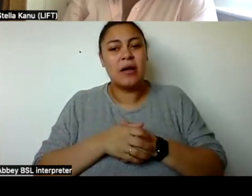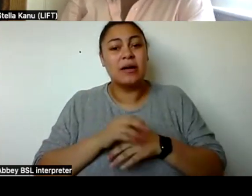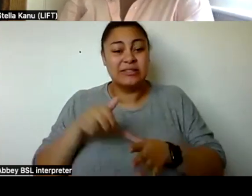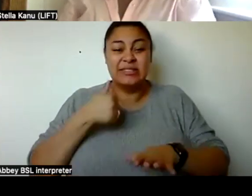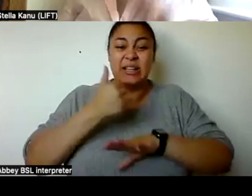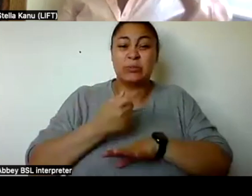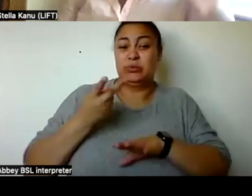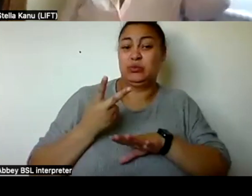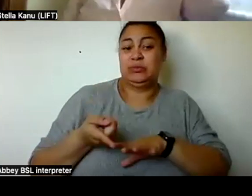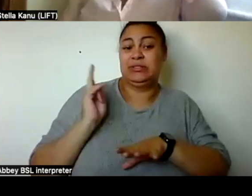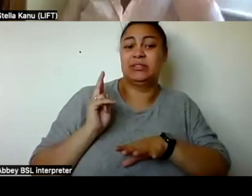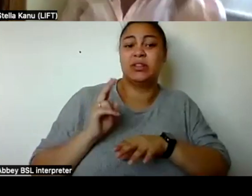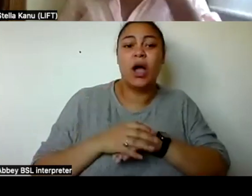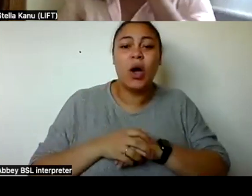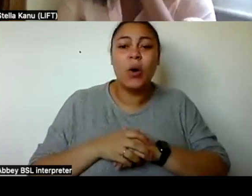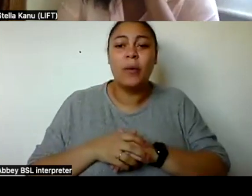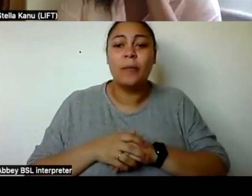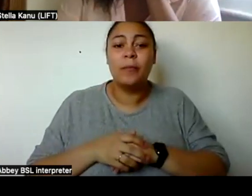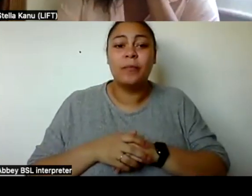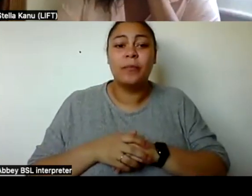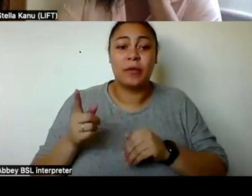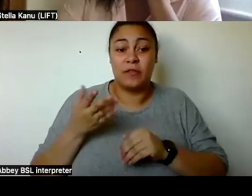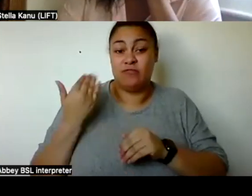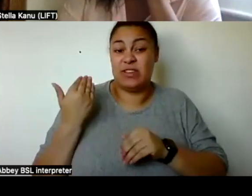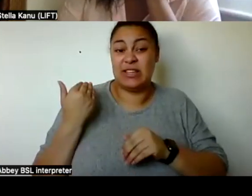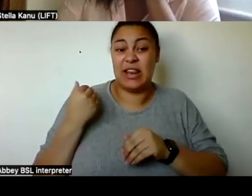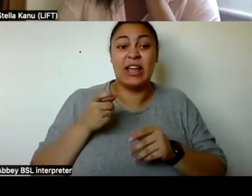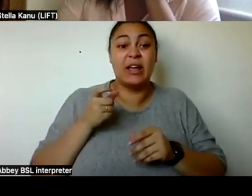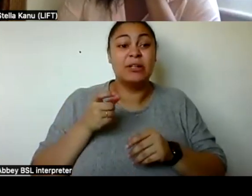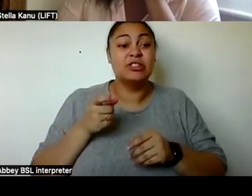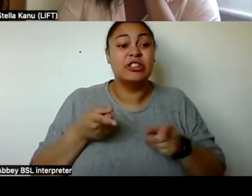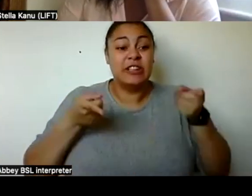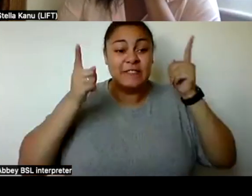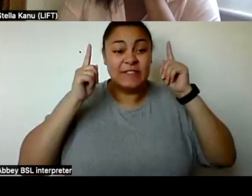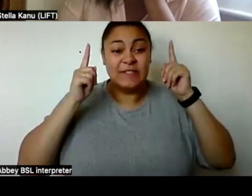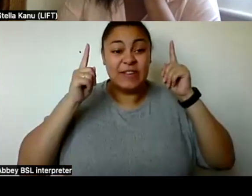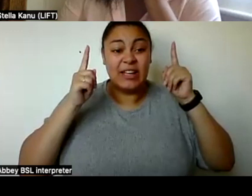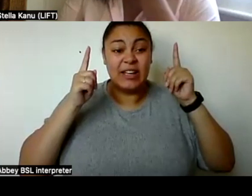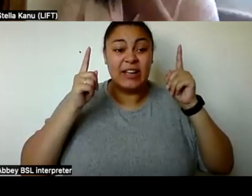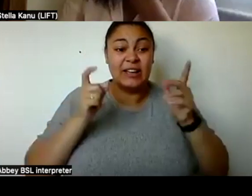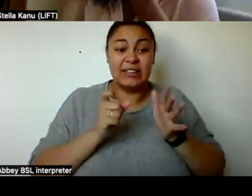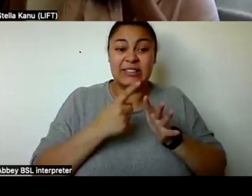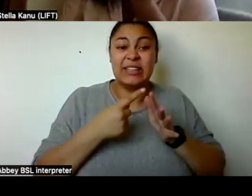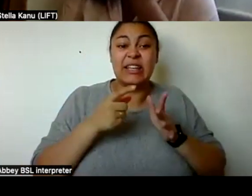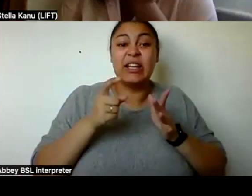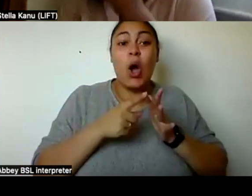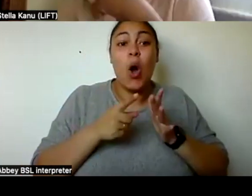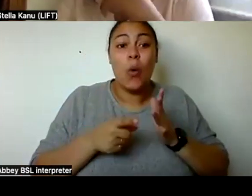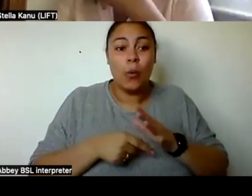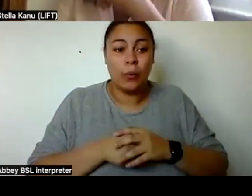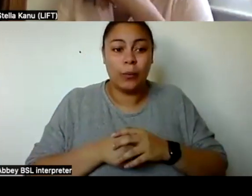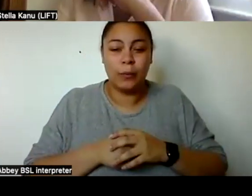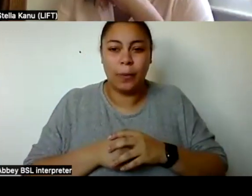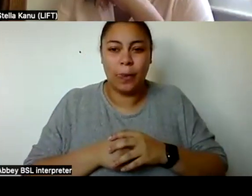recently, I was the chief exec and founder and the only employee.